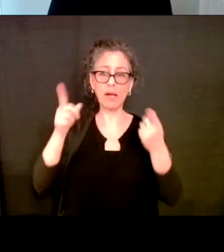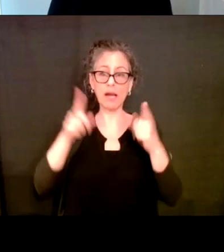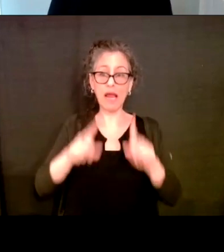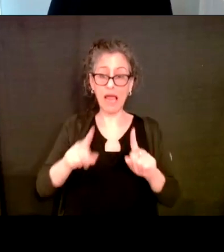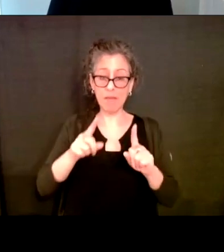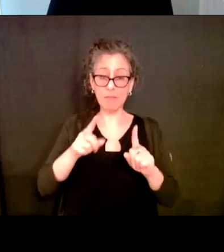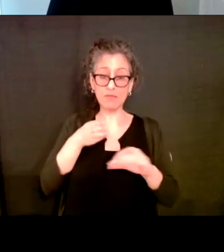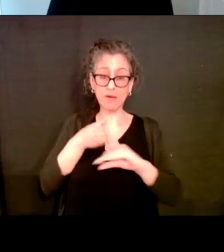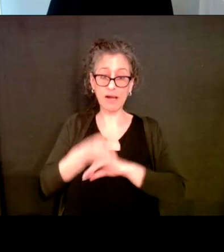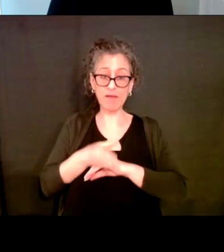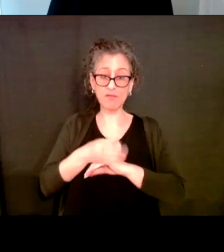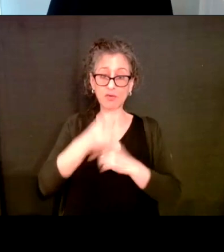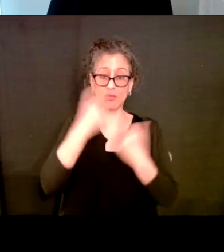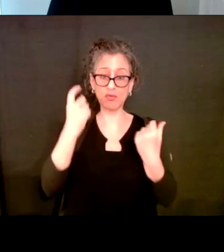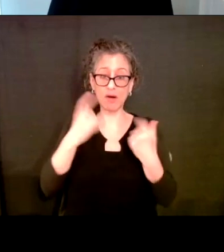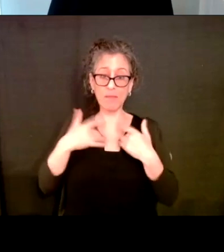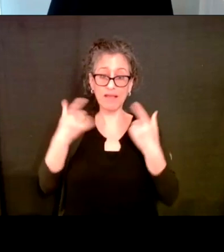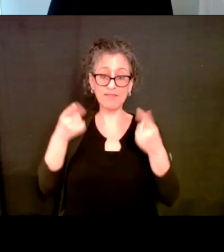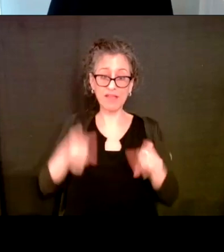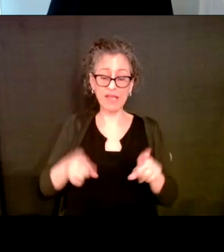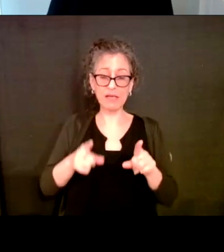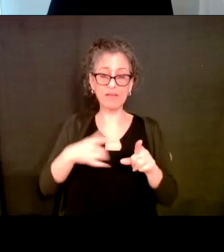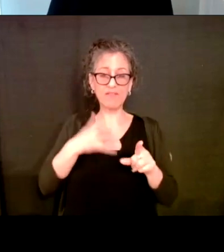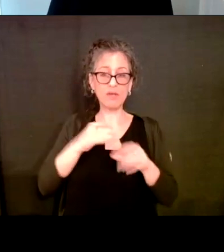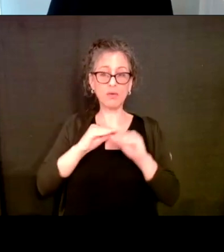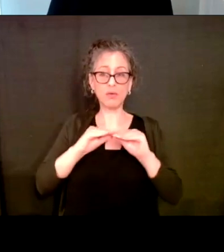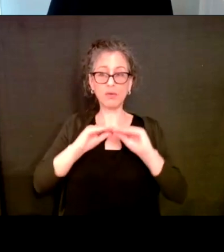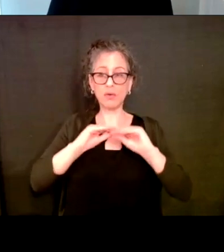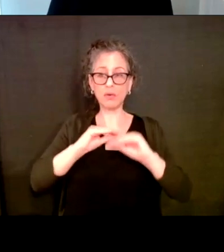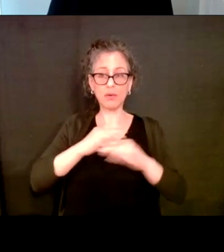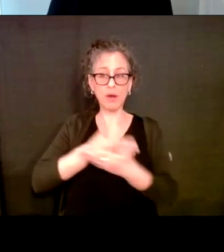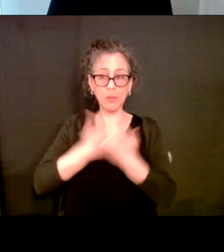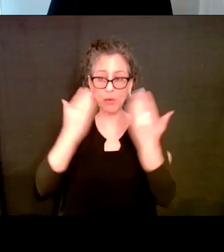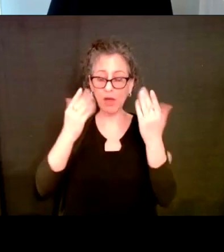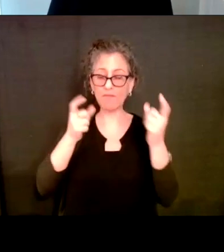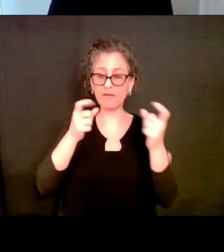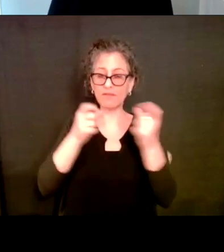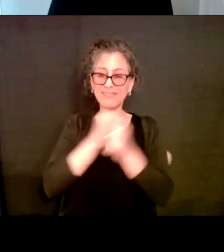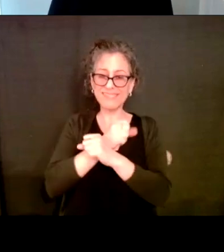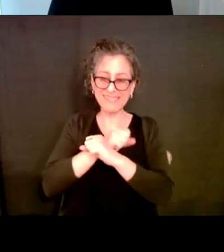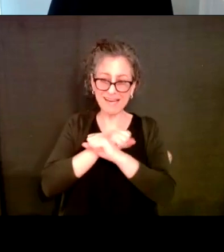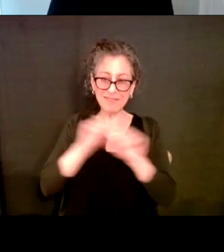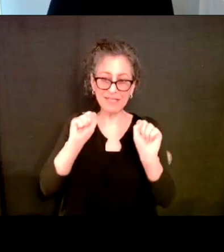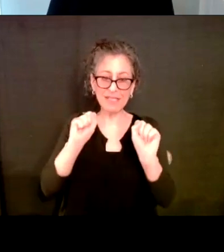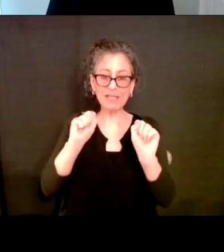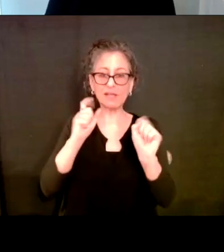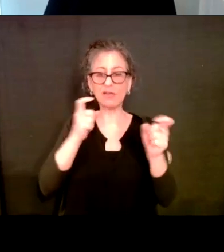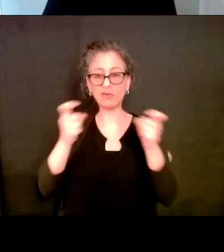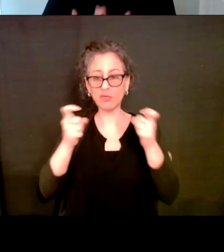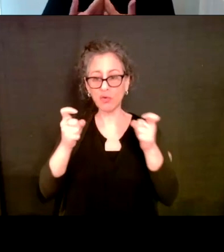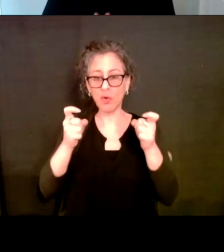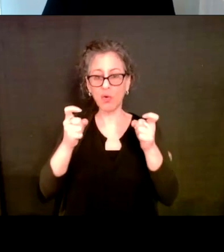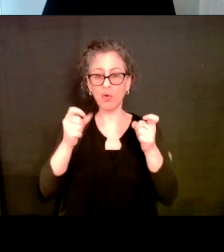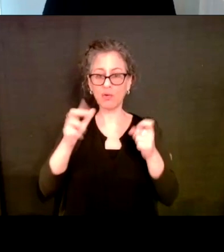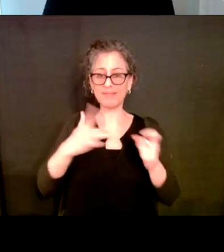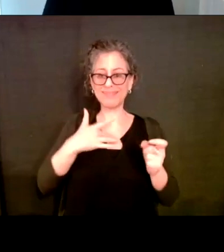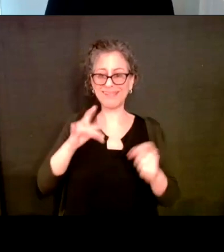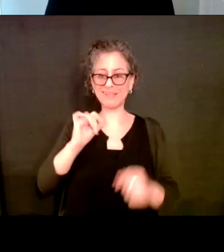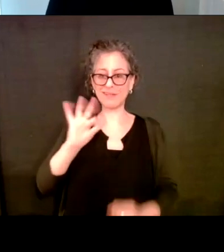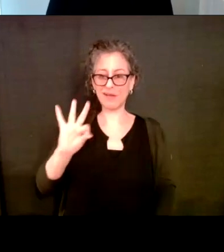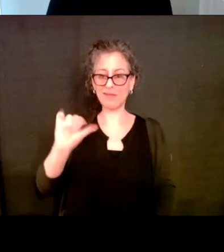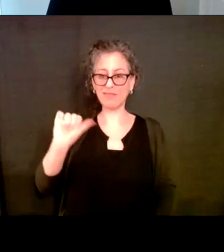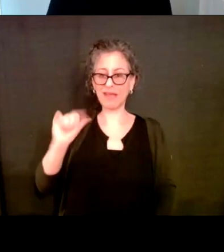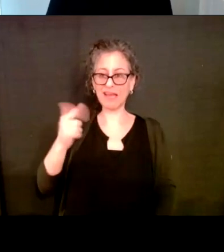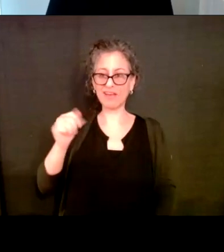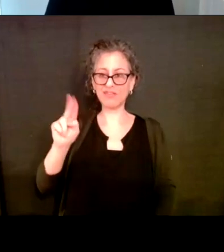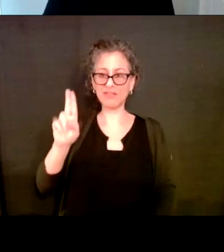traumatic event is that loss of safety, that loss of control or sense of agency, and really not having a choice in the